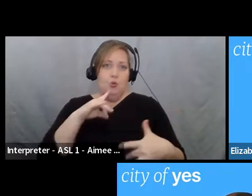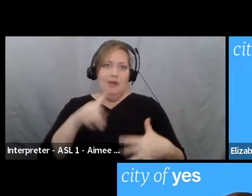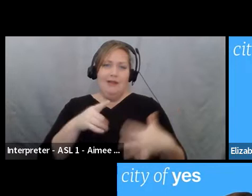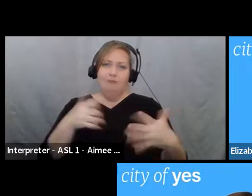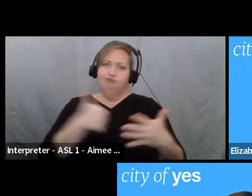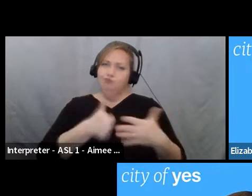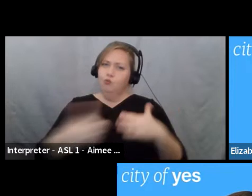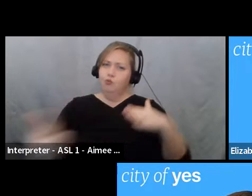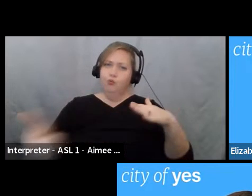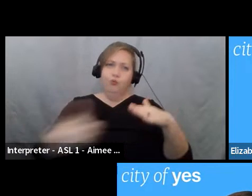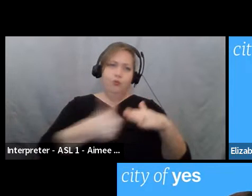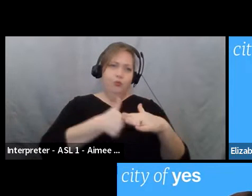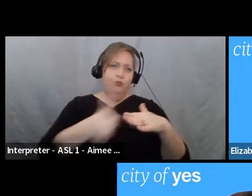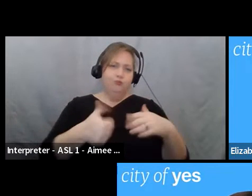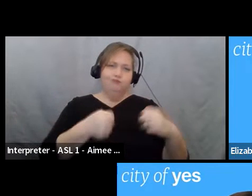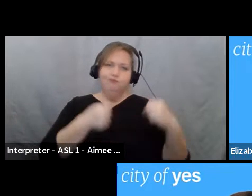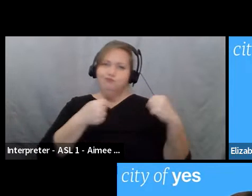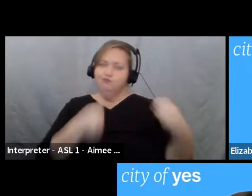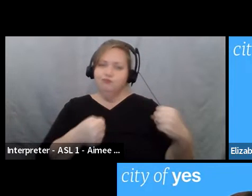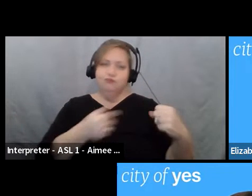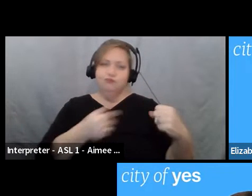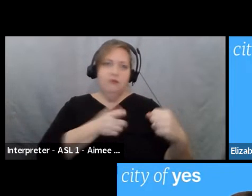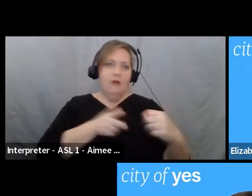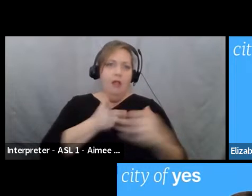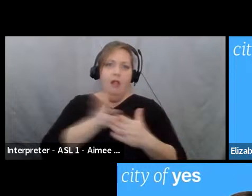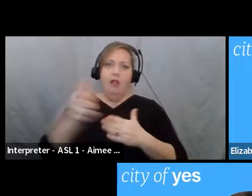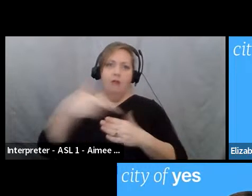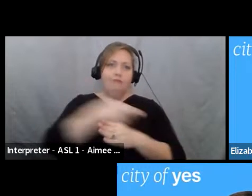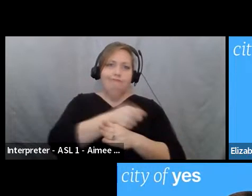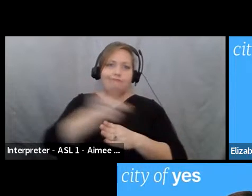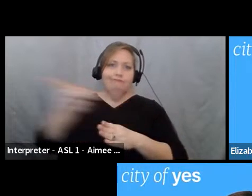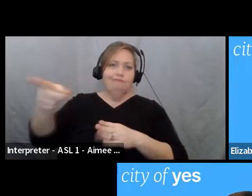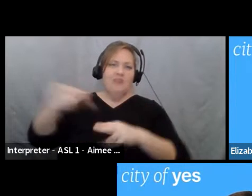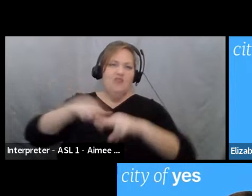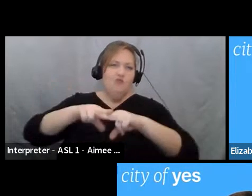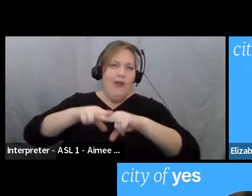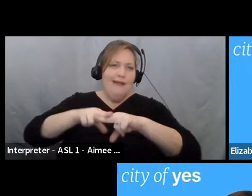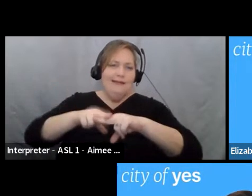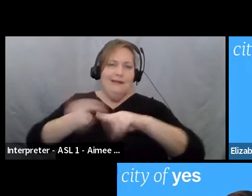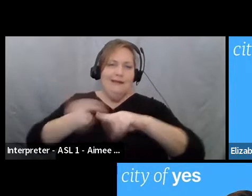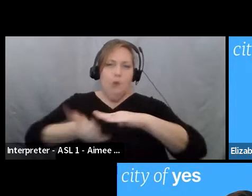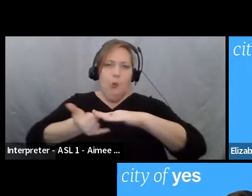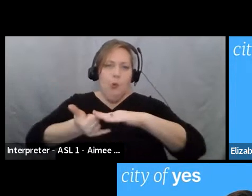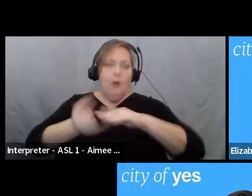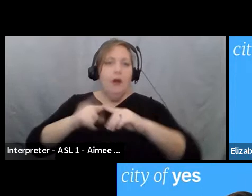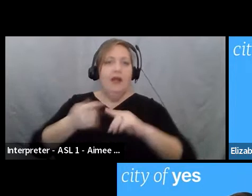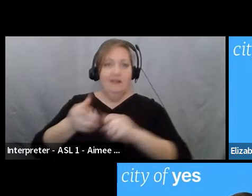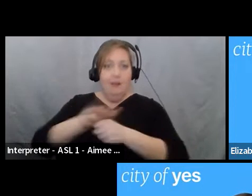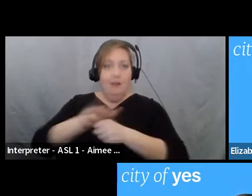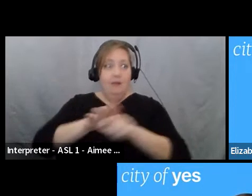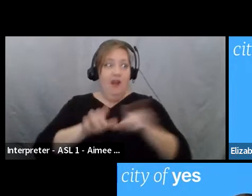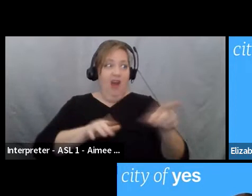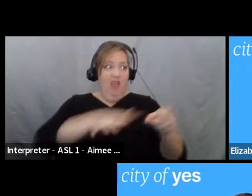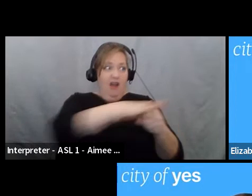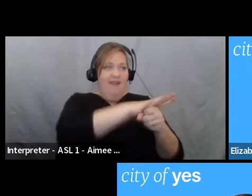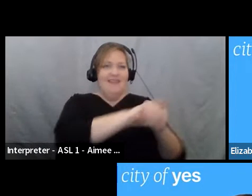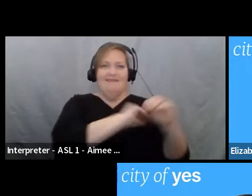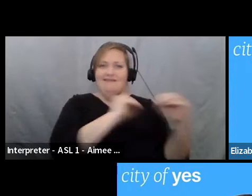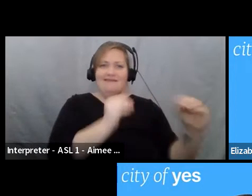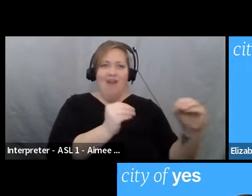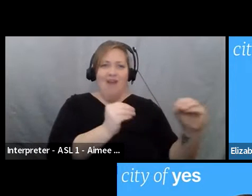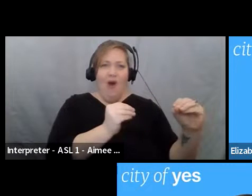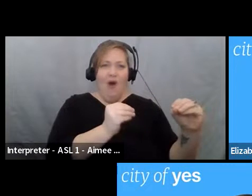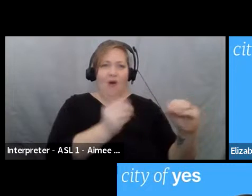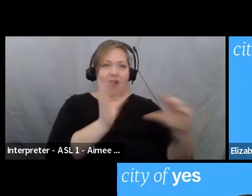transit going throughout the community in certain areas, but in other parts there's no transit. There's actually a lack